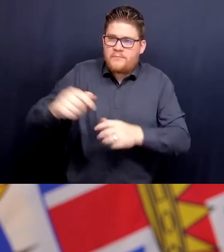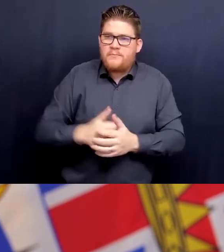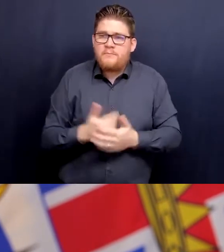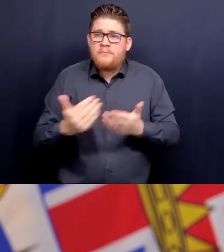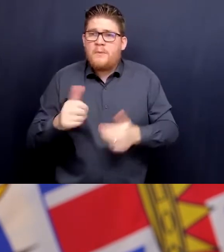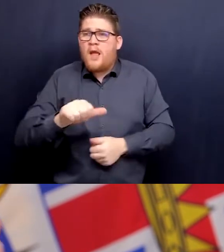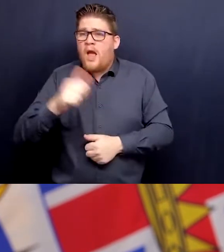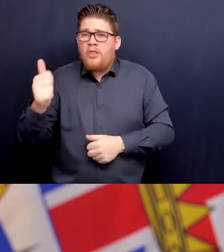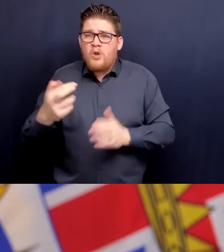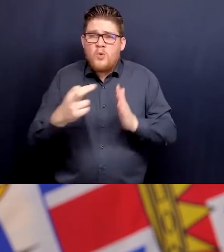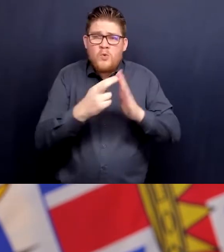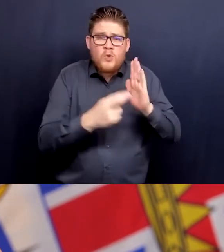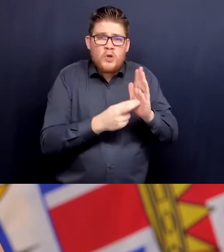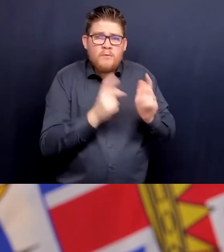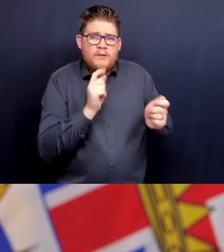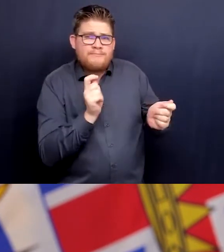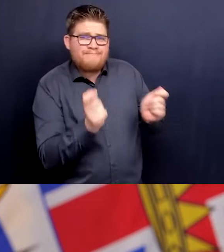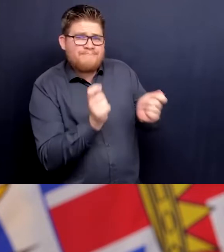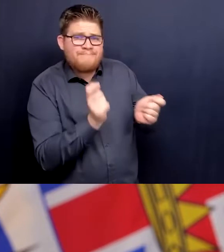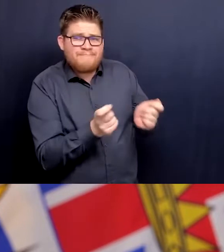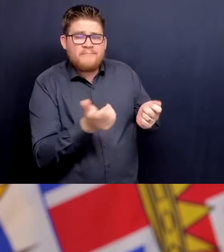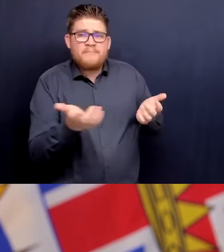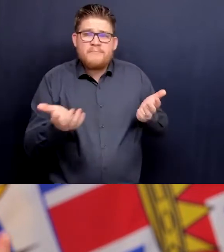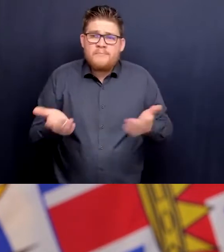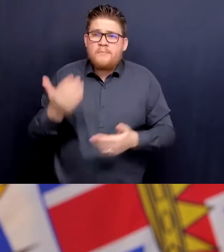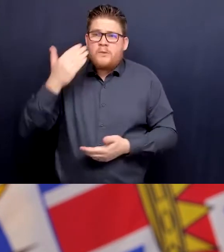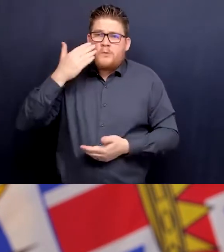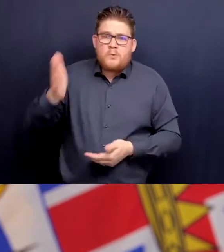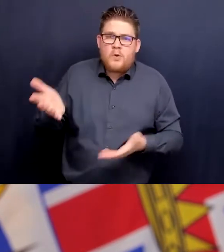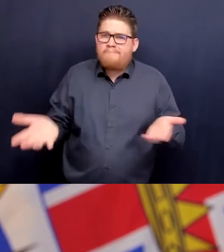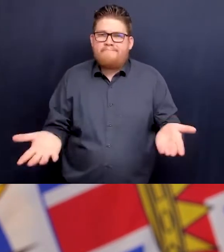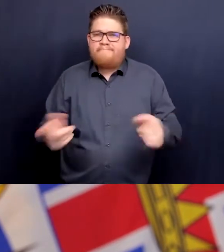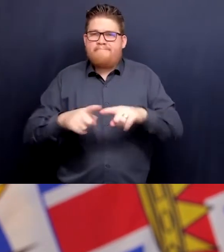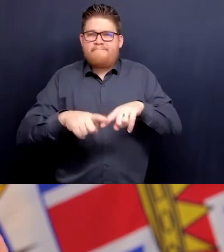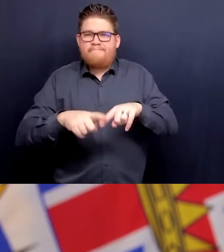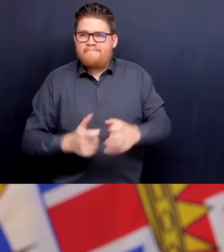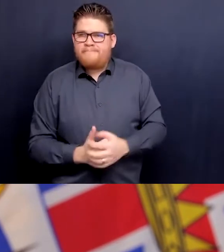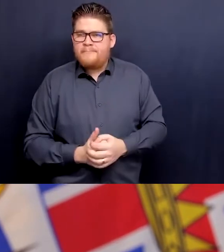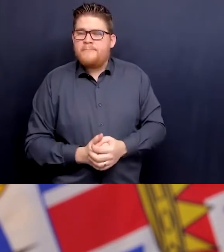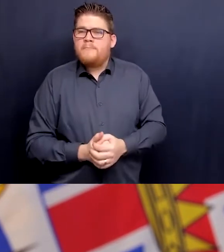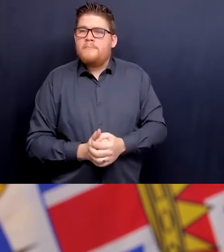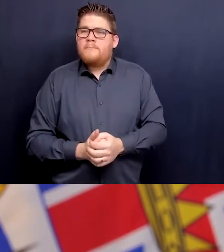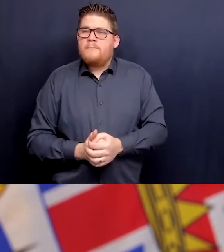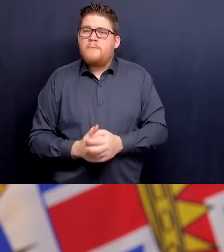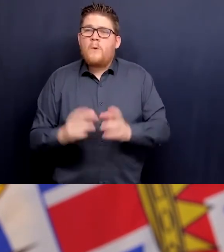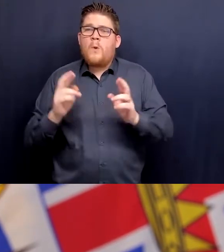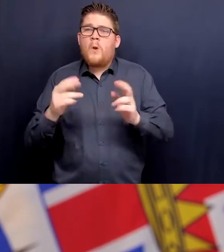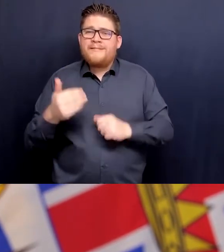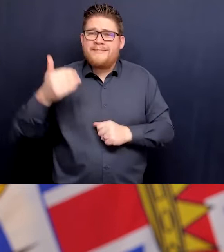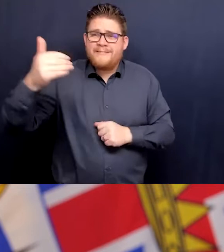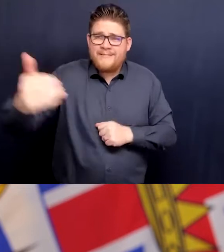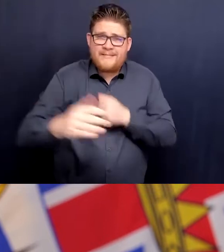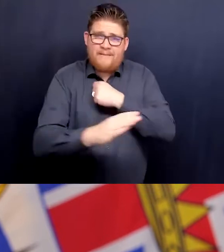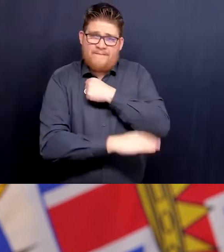I talked about an optimistic scenario is a virus that is not that much more, a strain that's not that much more transmissible and it